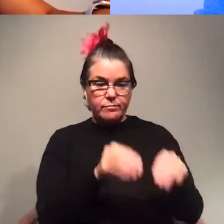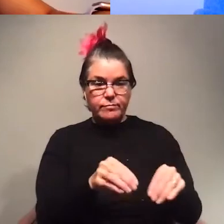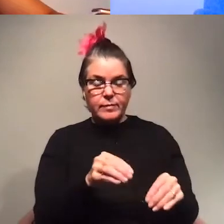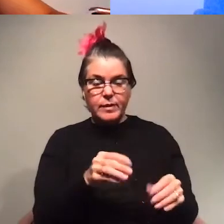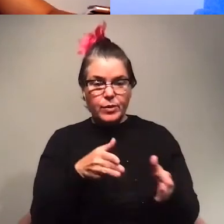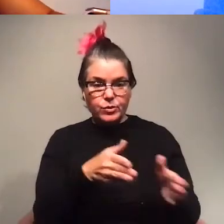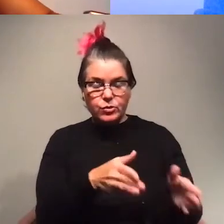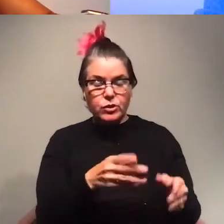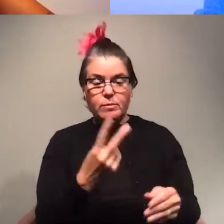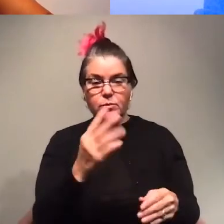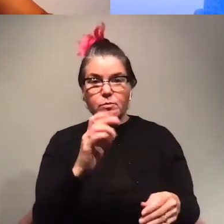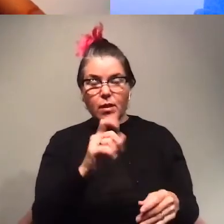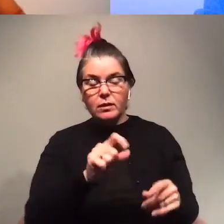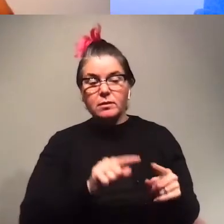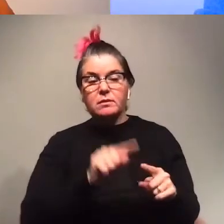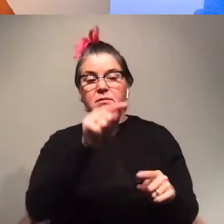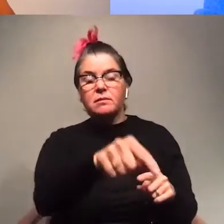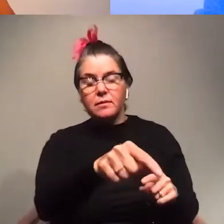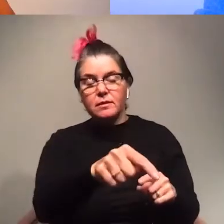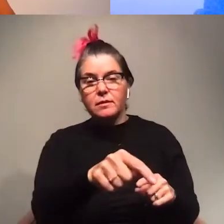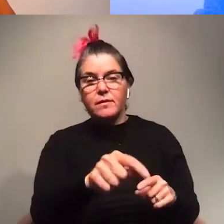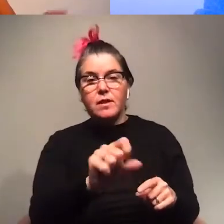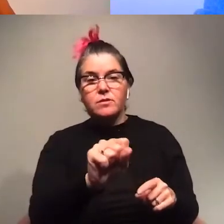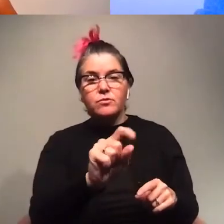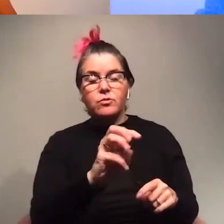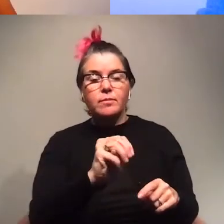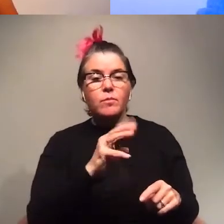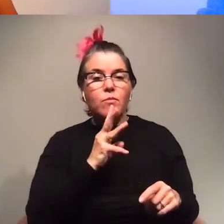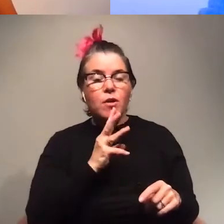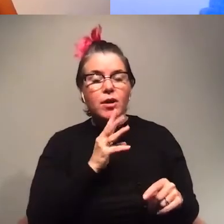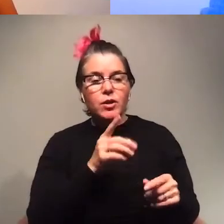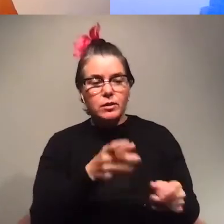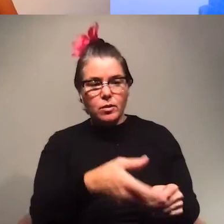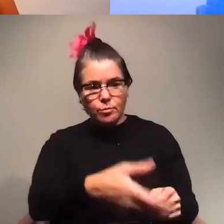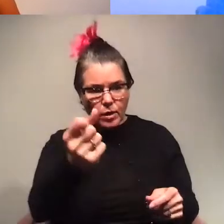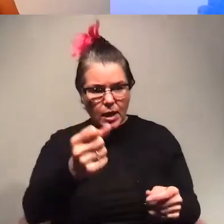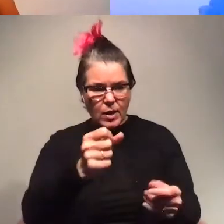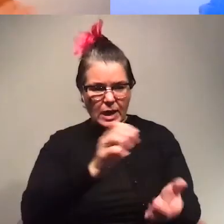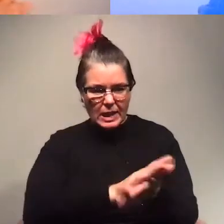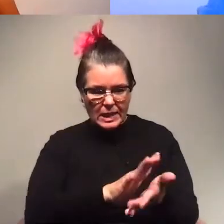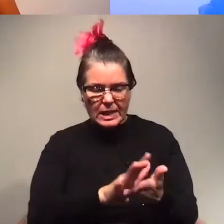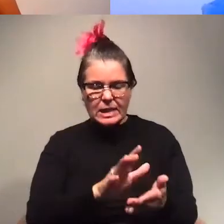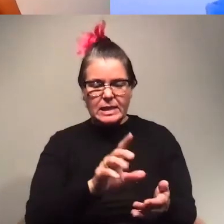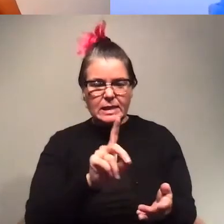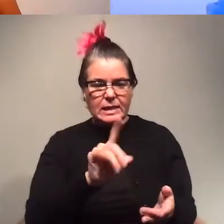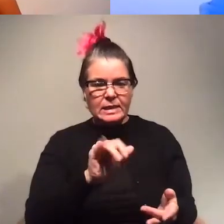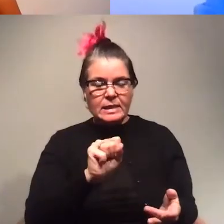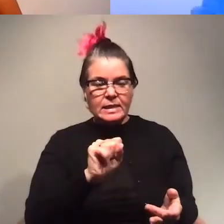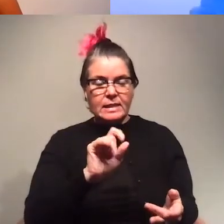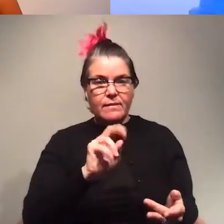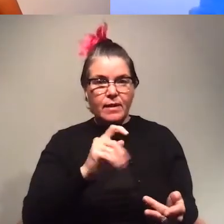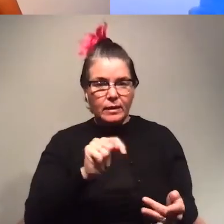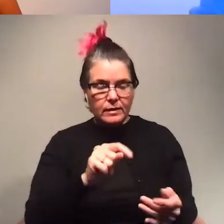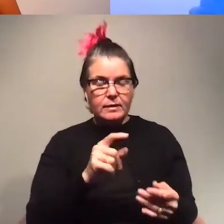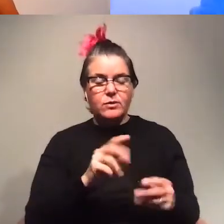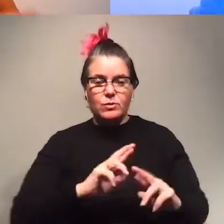2 blocks down, you take that stream water and you pull it out and you clean it and you disinfect it and you make sure that it's ready to get